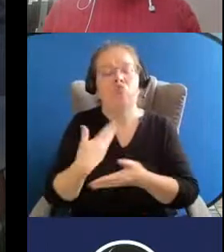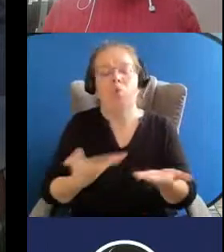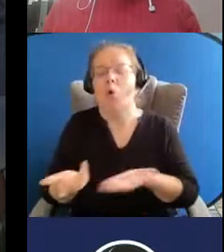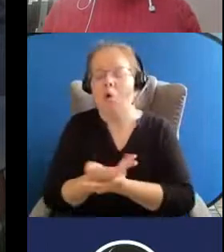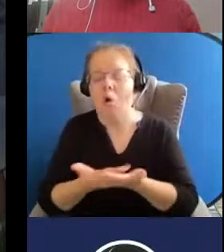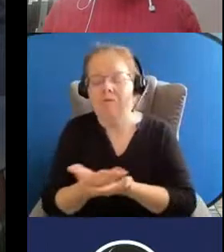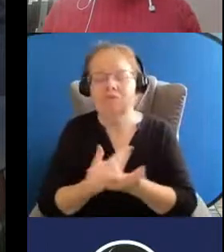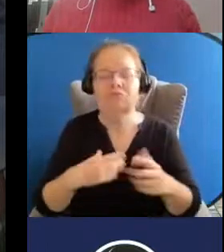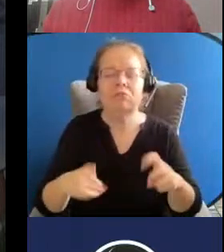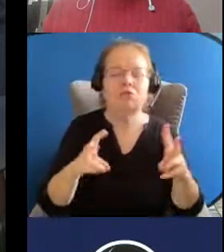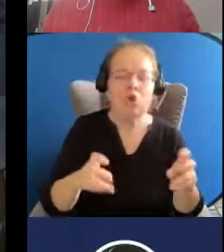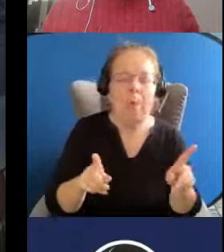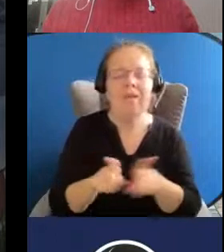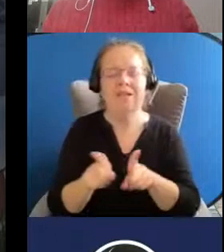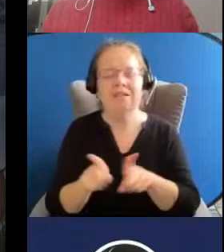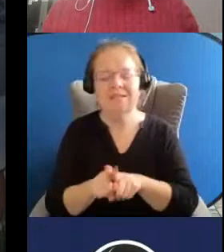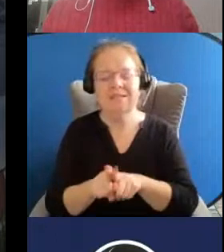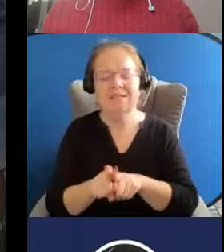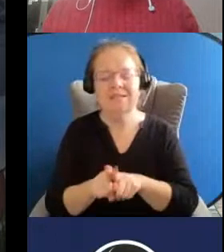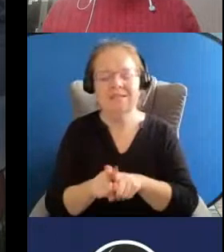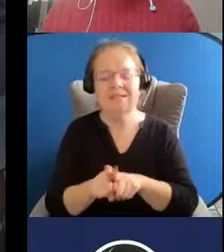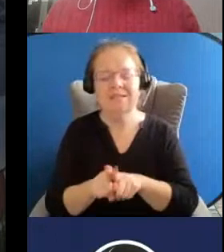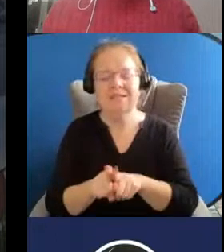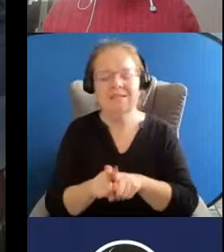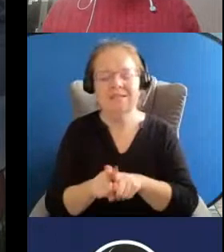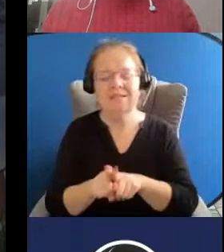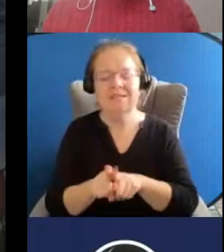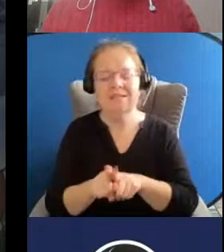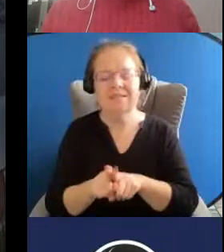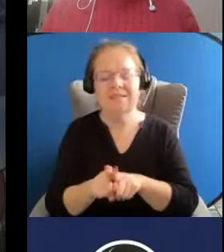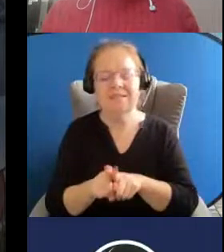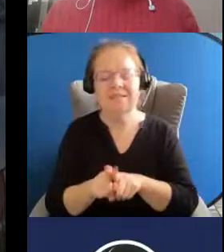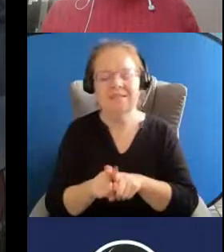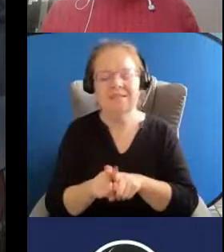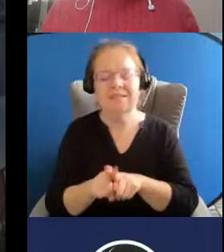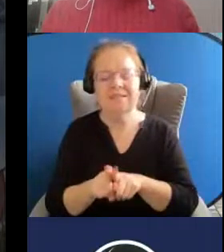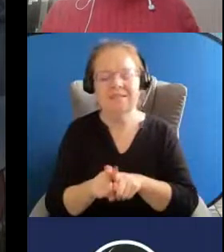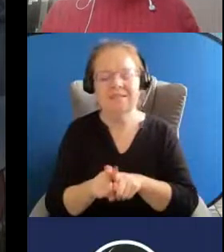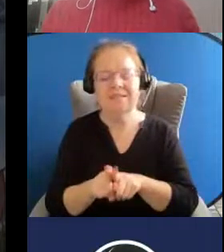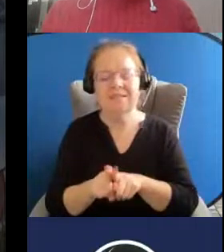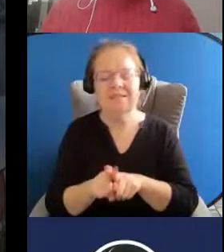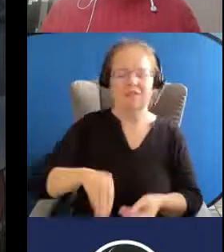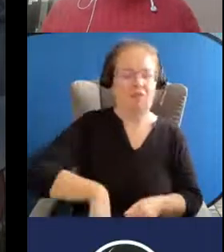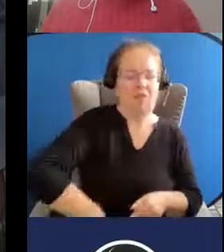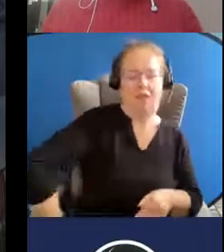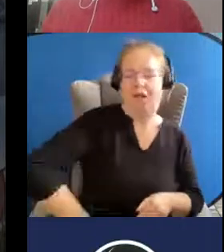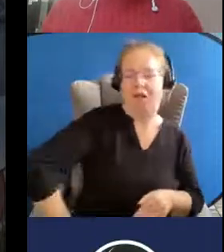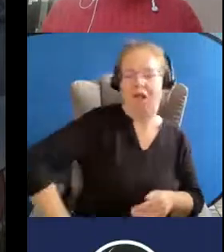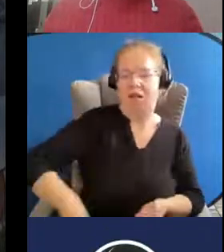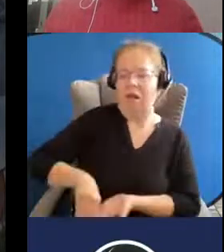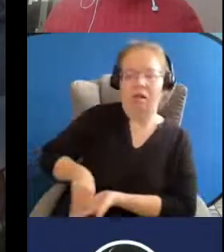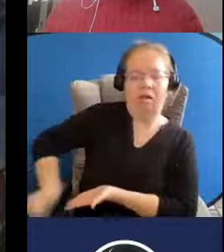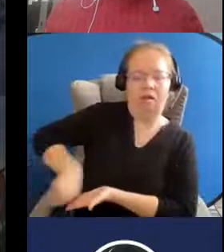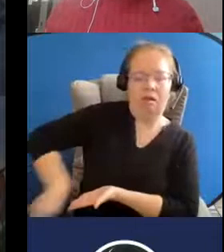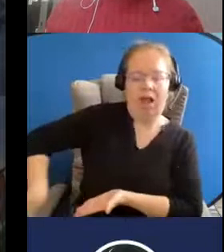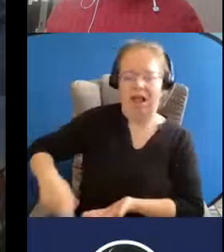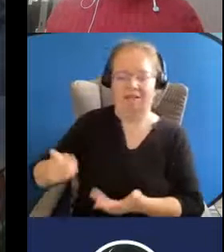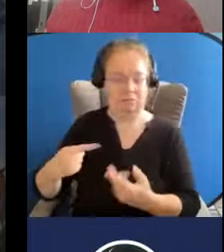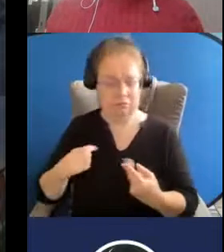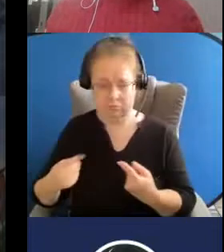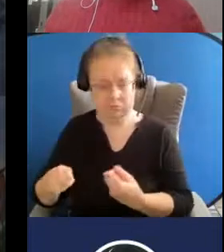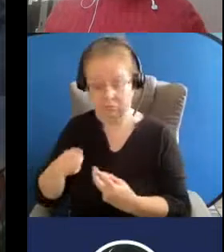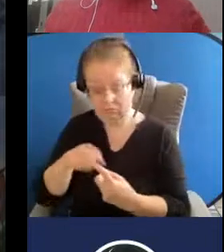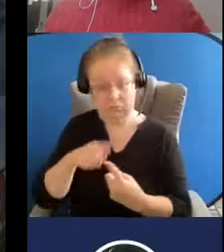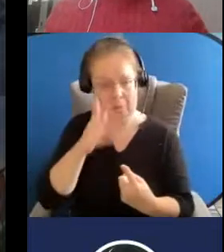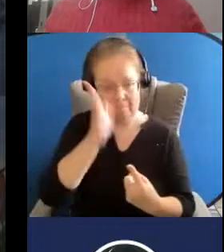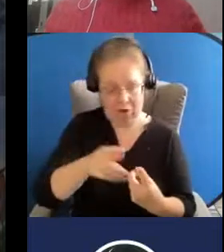to the same level as standards of business conduct, anti-bribery, fraud, etc. You know, we are now saying you have to